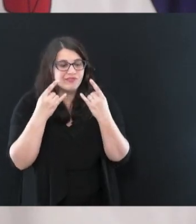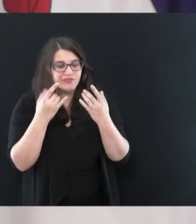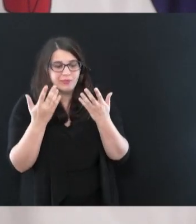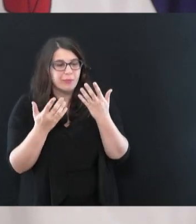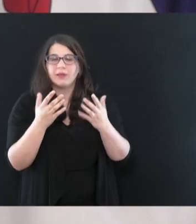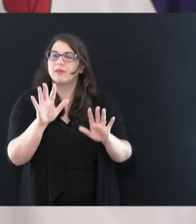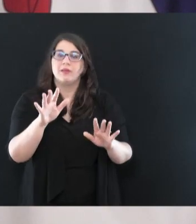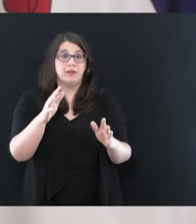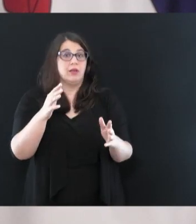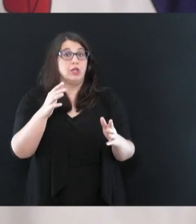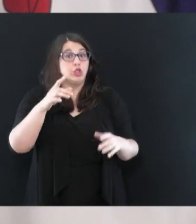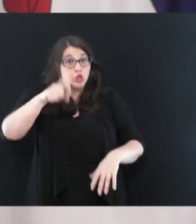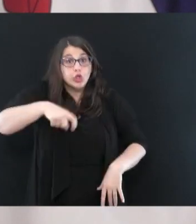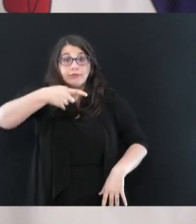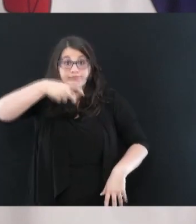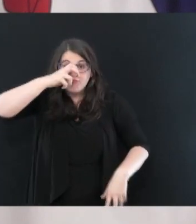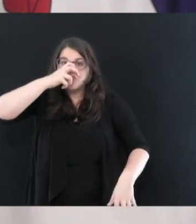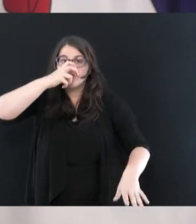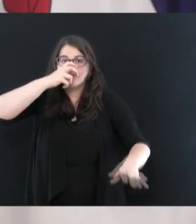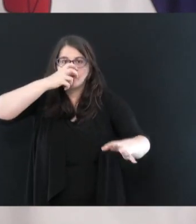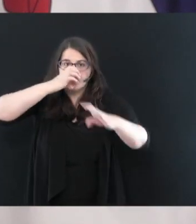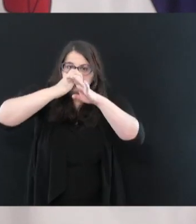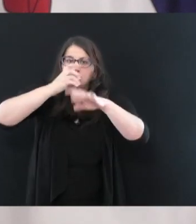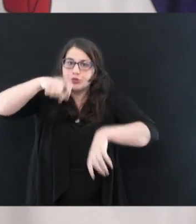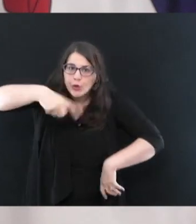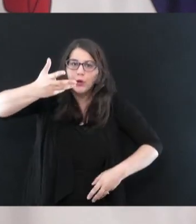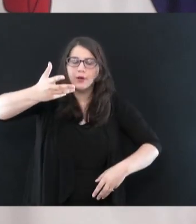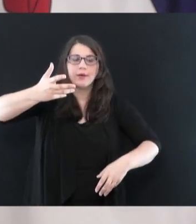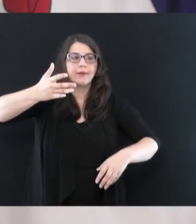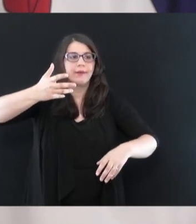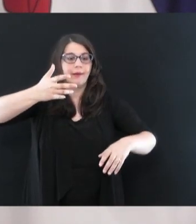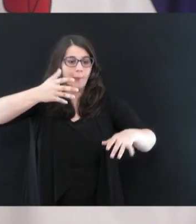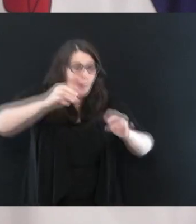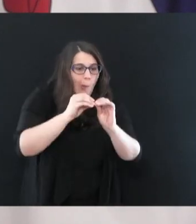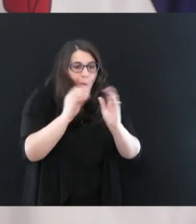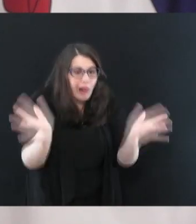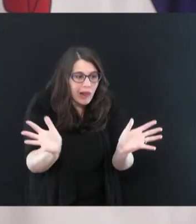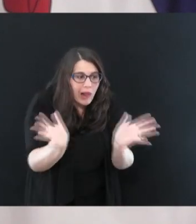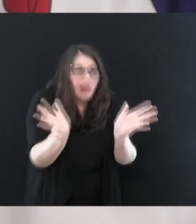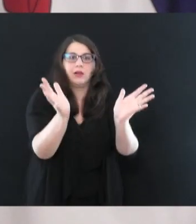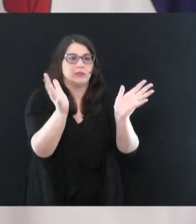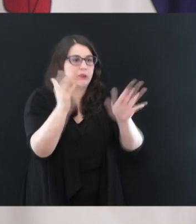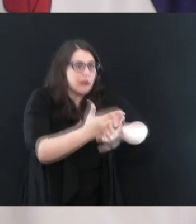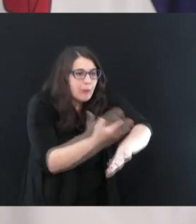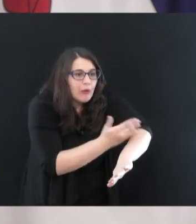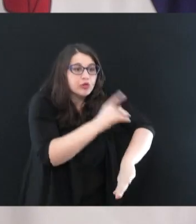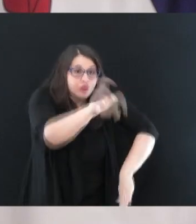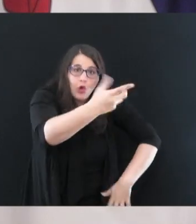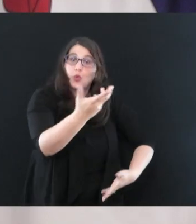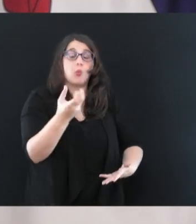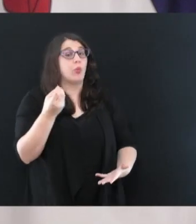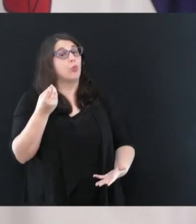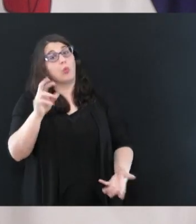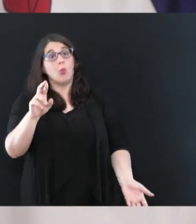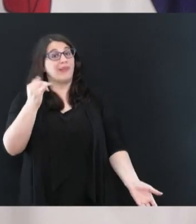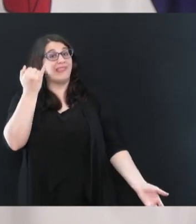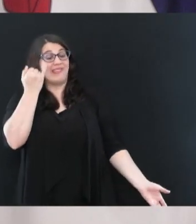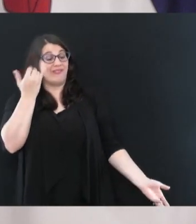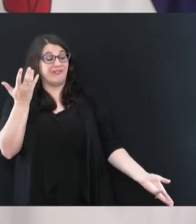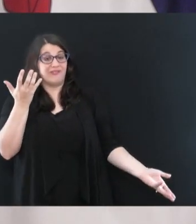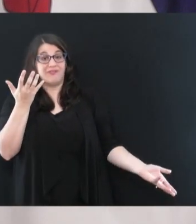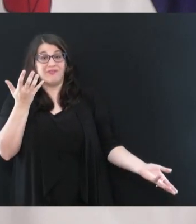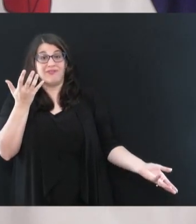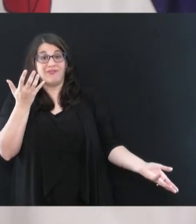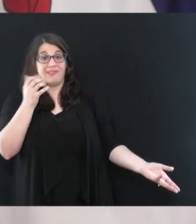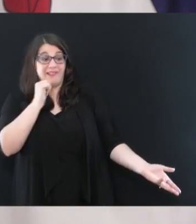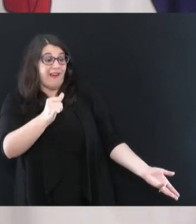down and continue to try to do better in every way, or an